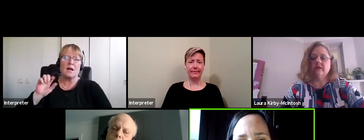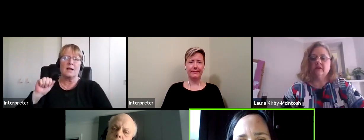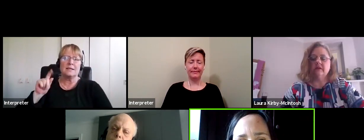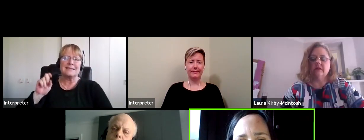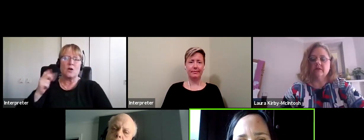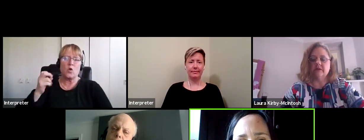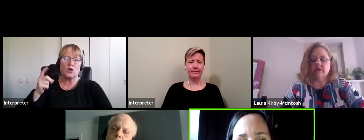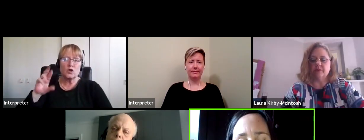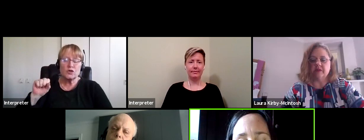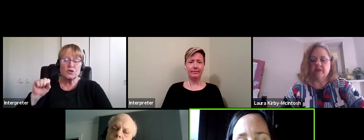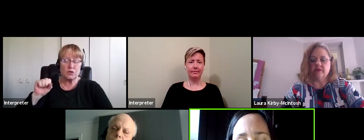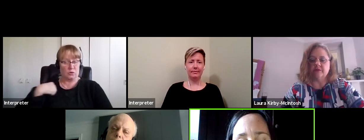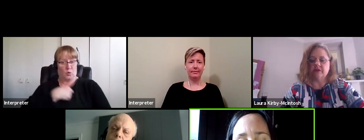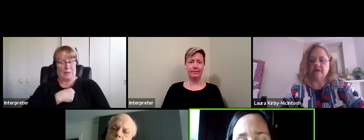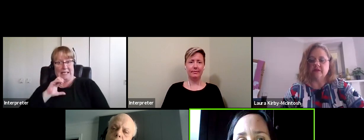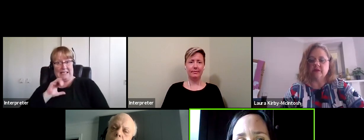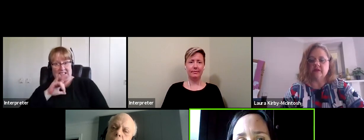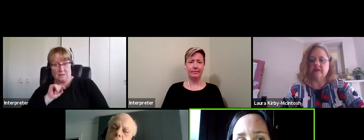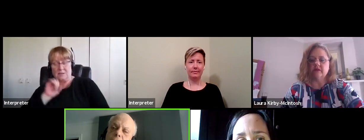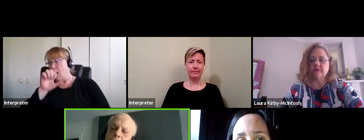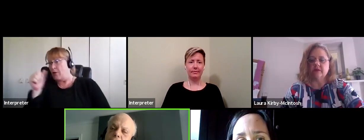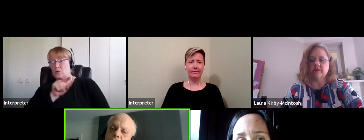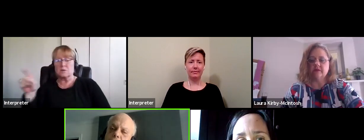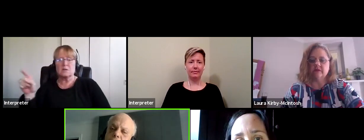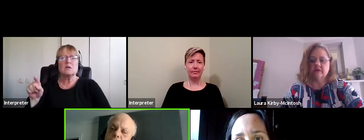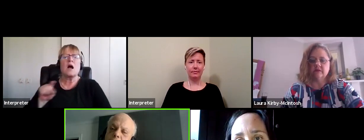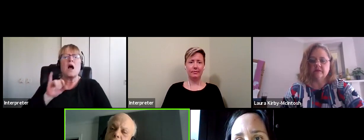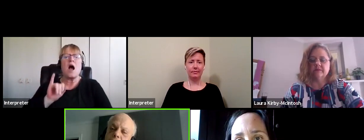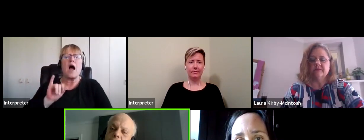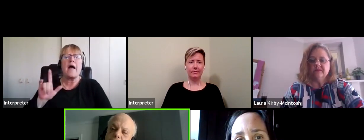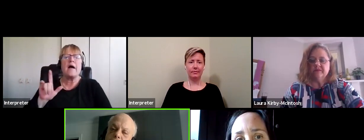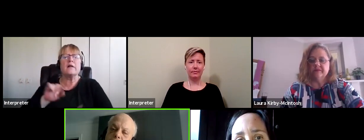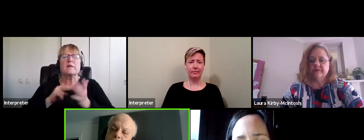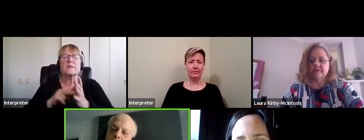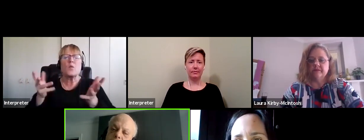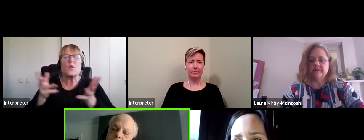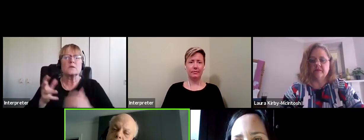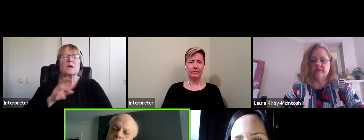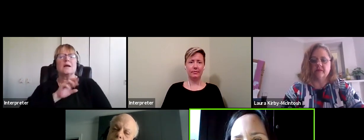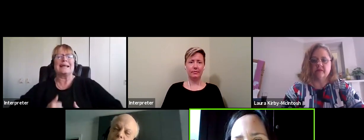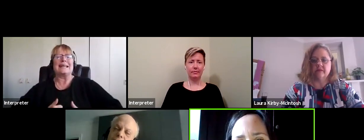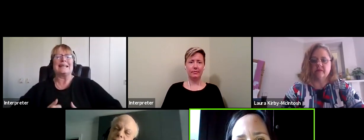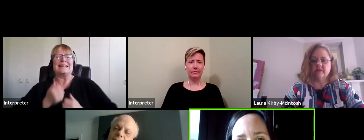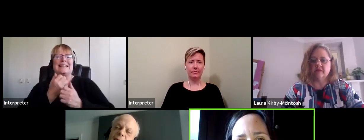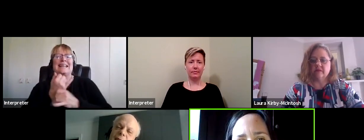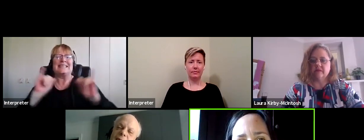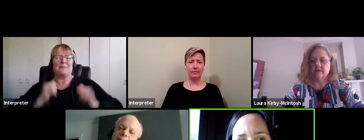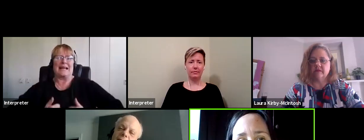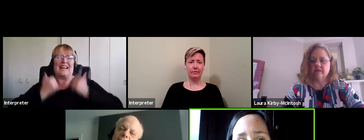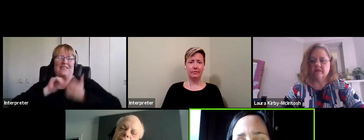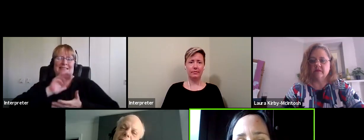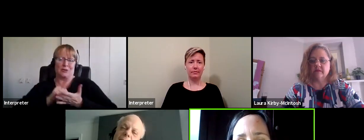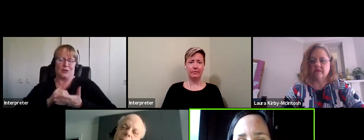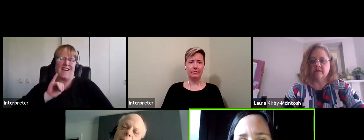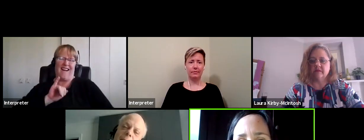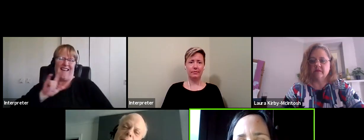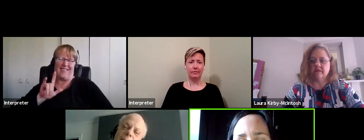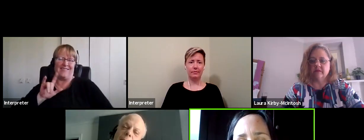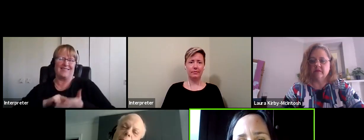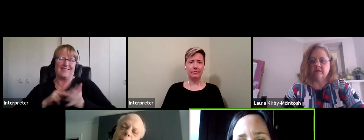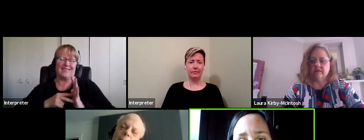IL centers to find and execute the most IL centers are independent living centers. independent living centers, to find the